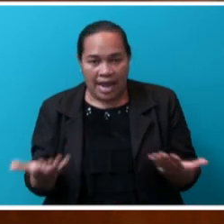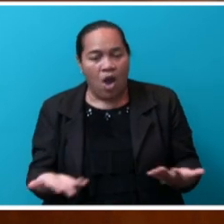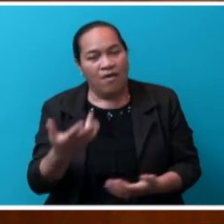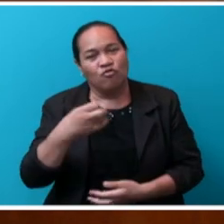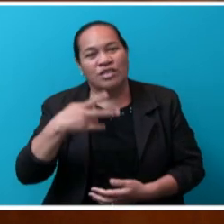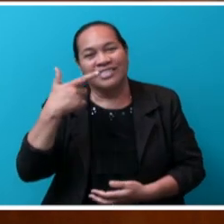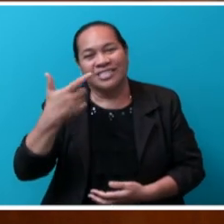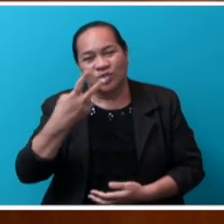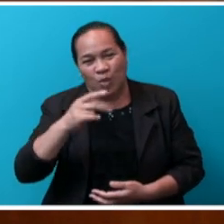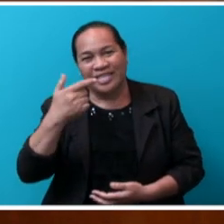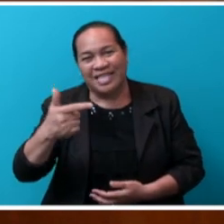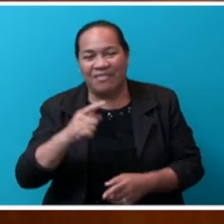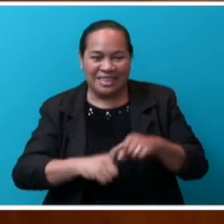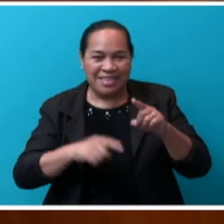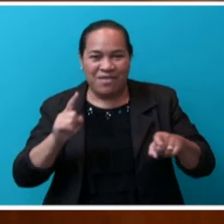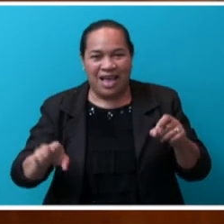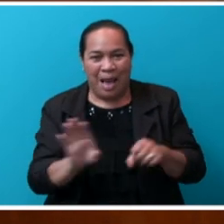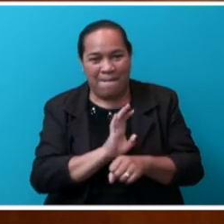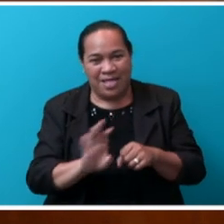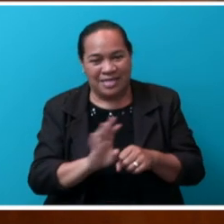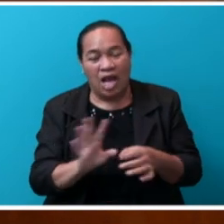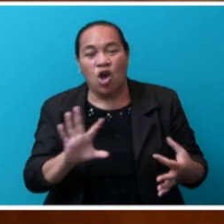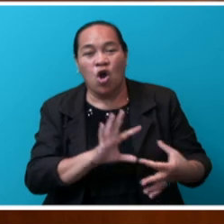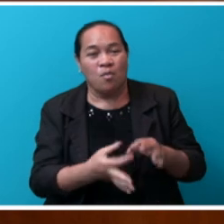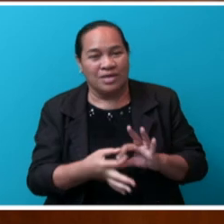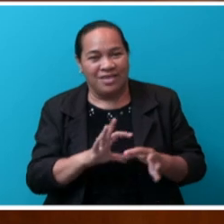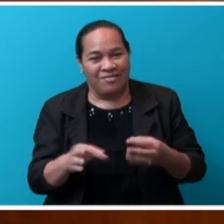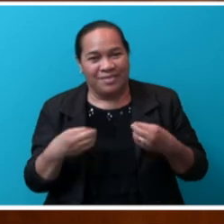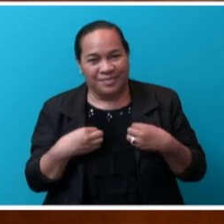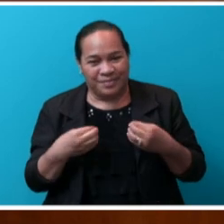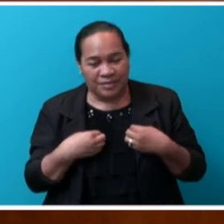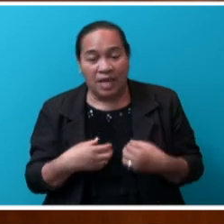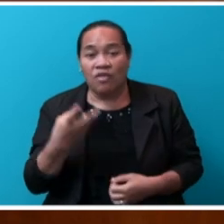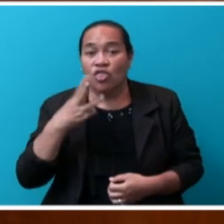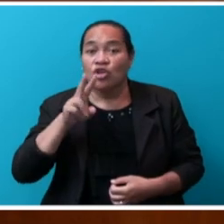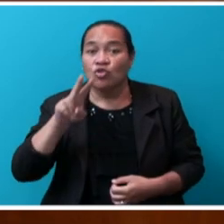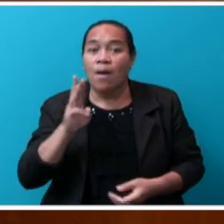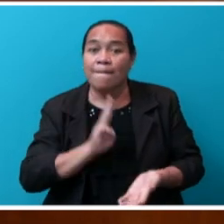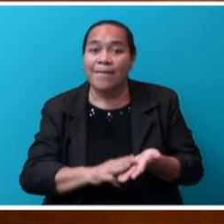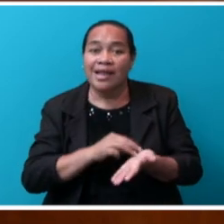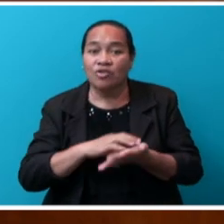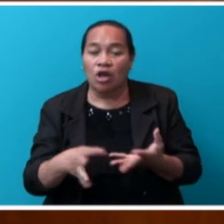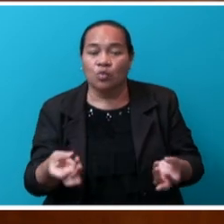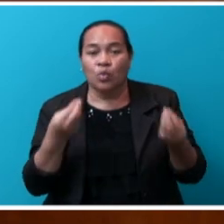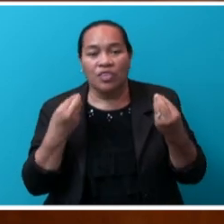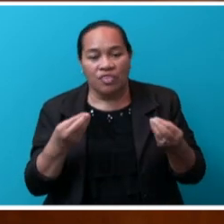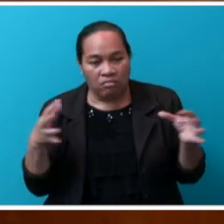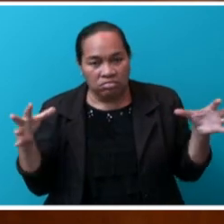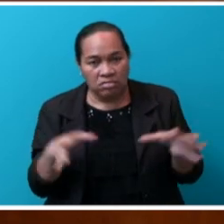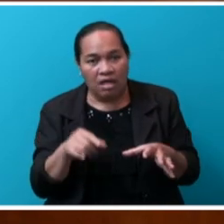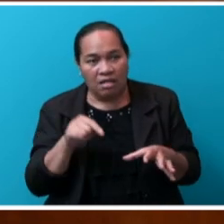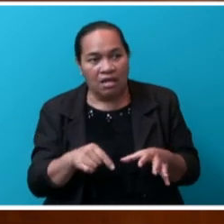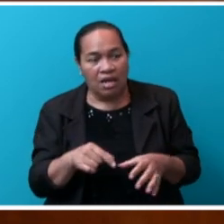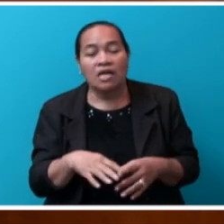Fiji, and an estimated asset base of $132 million, spanning key sectors such as